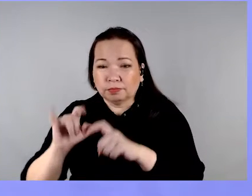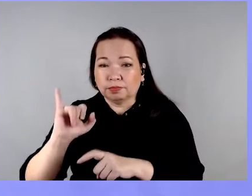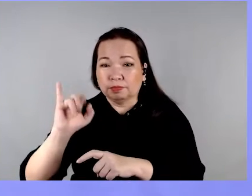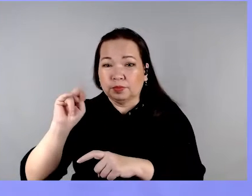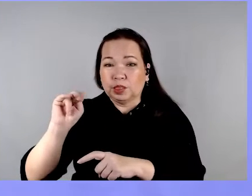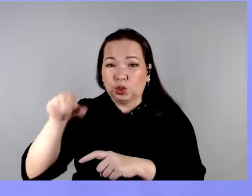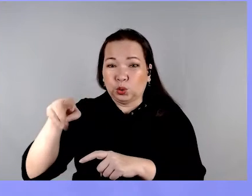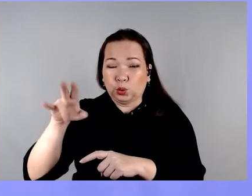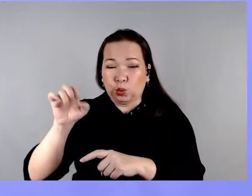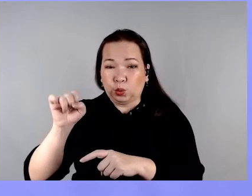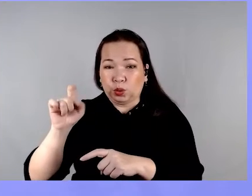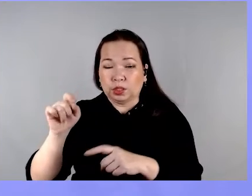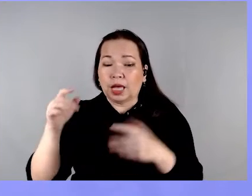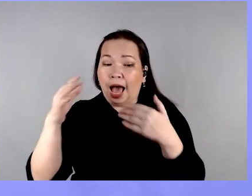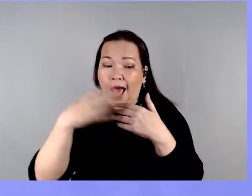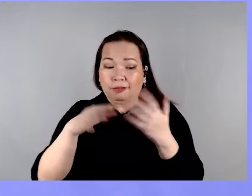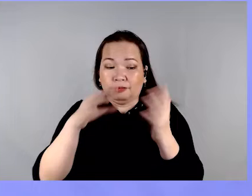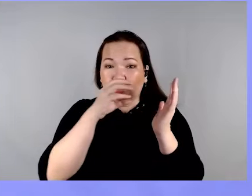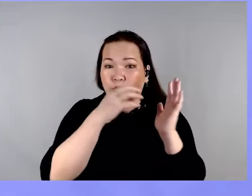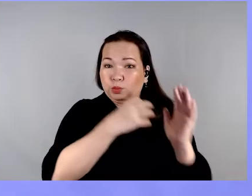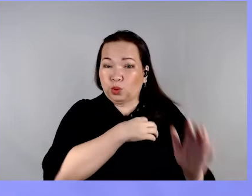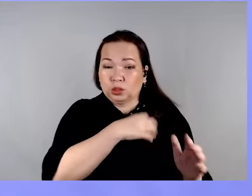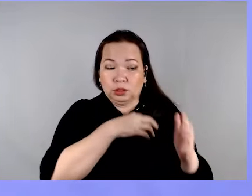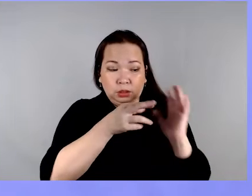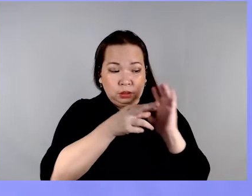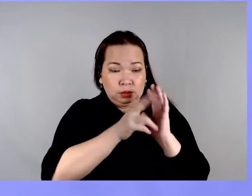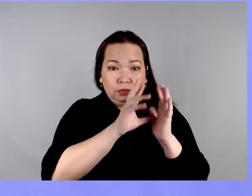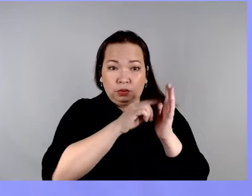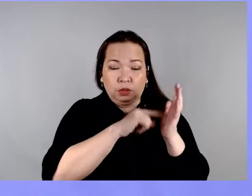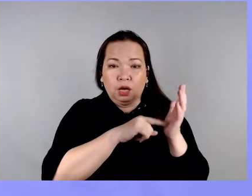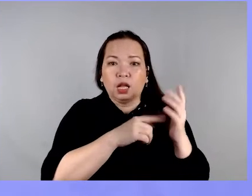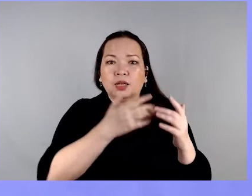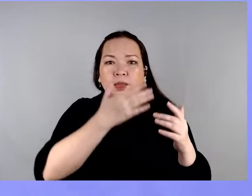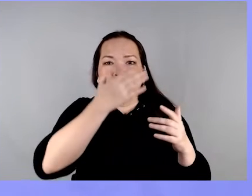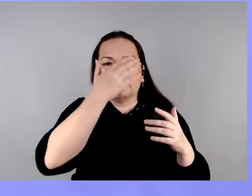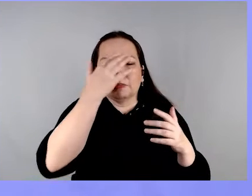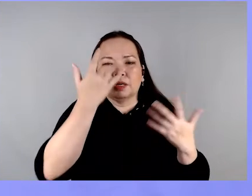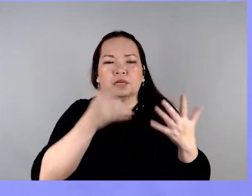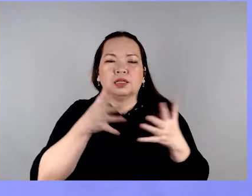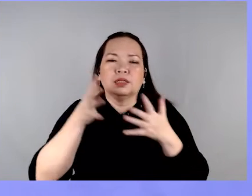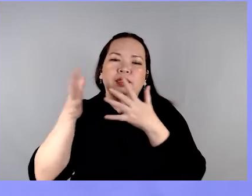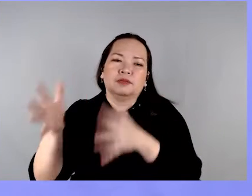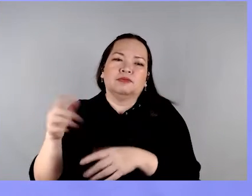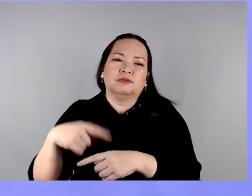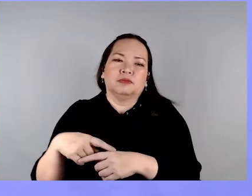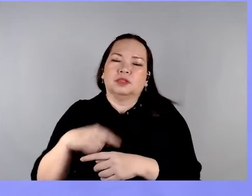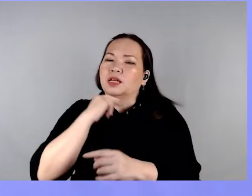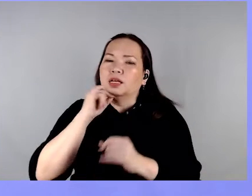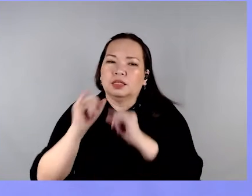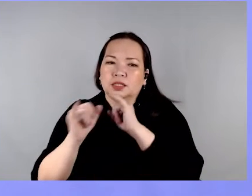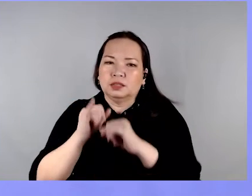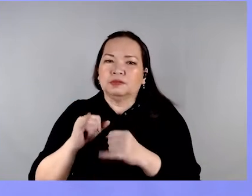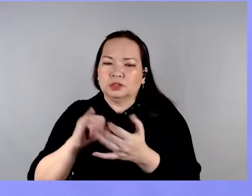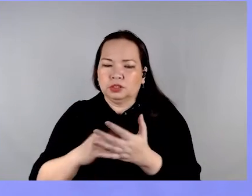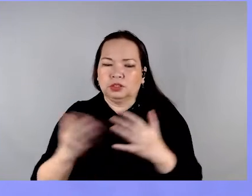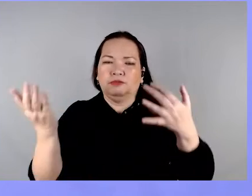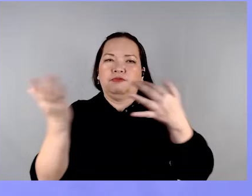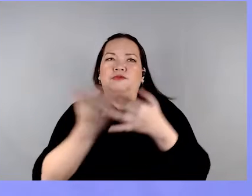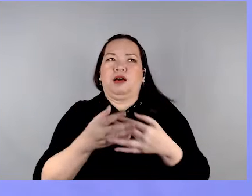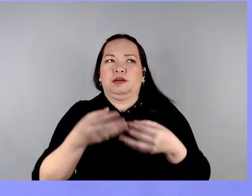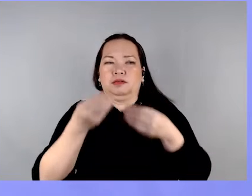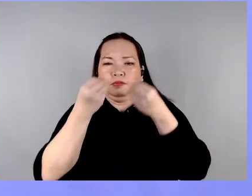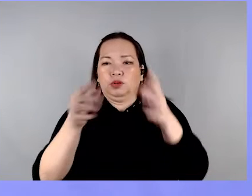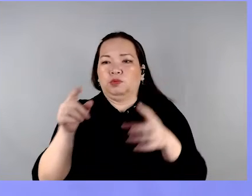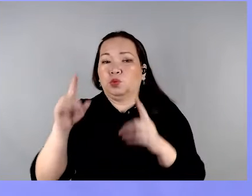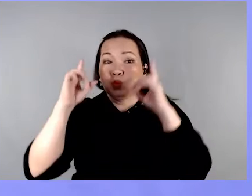prosecutors who, after reviewing police reports and available evidence, no longer interview the accused and just choose to push through with